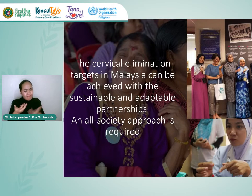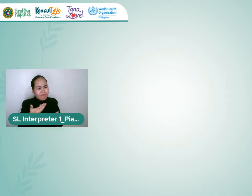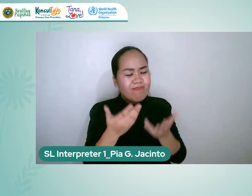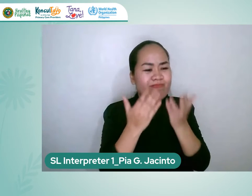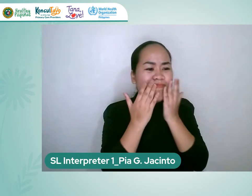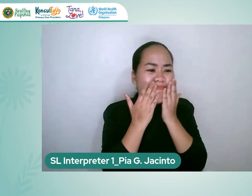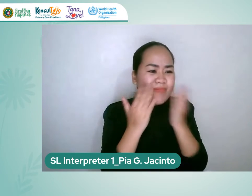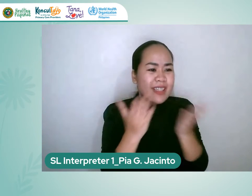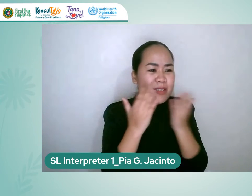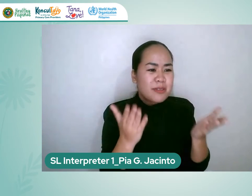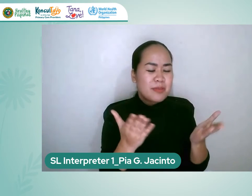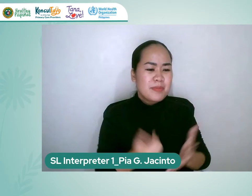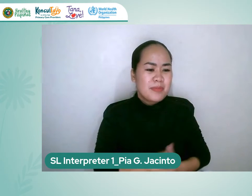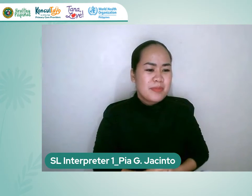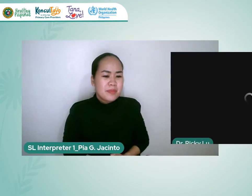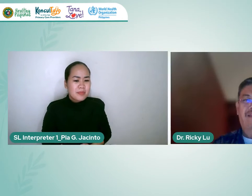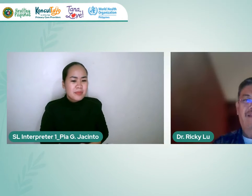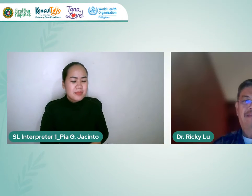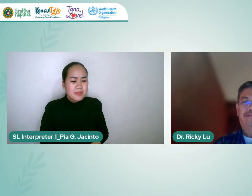much.